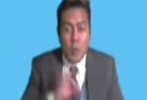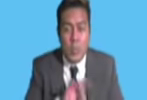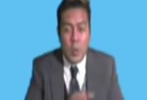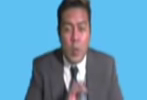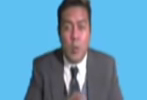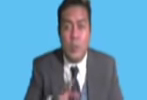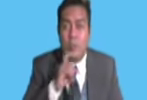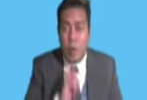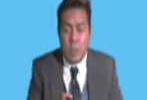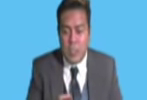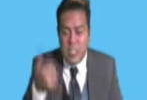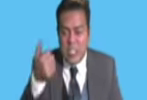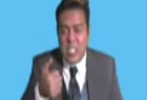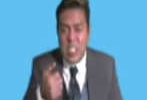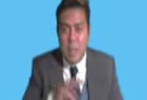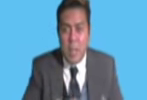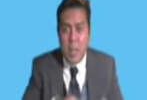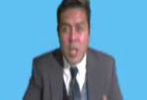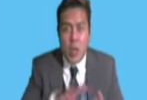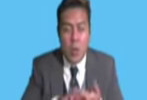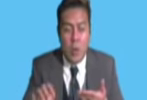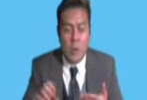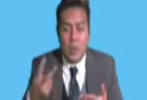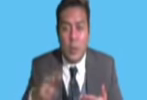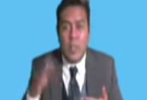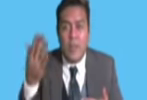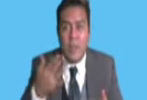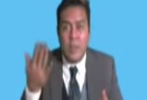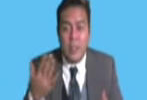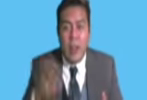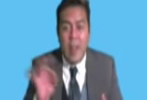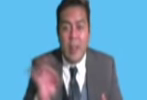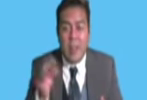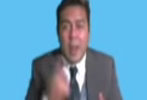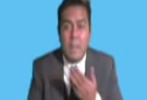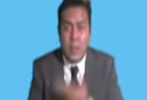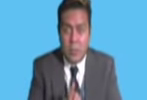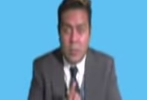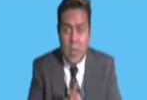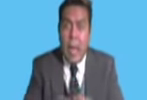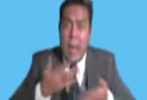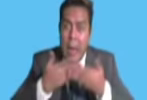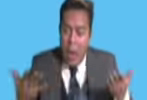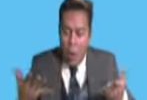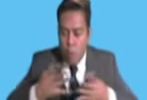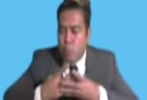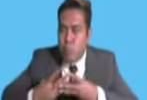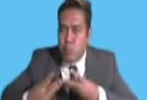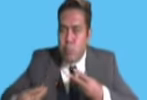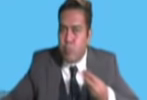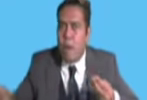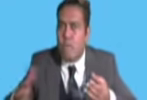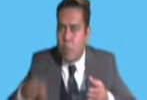million in 2015. And 2016 budget, nothing happened. And now it has totally disappeared from the